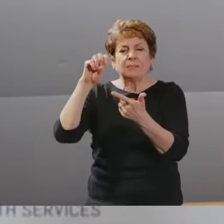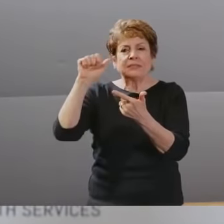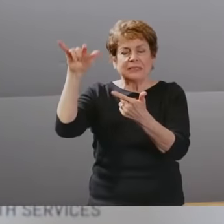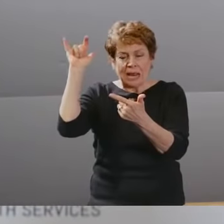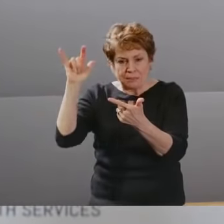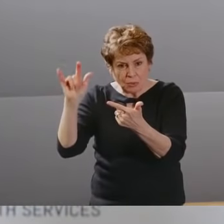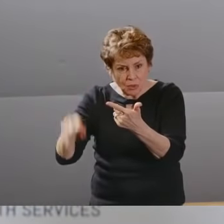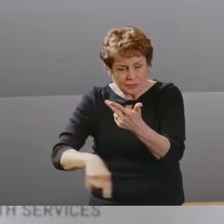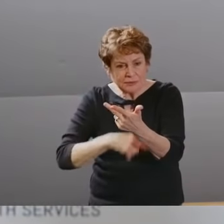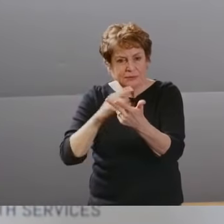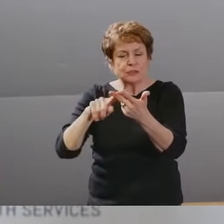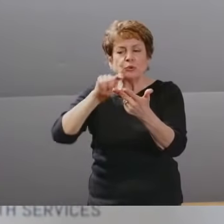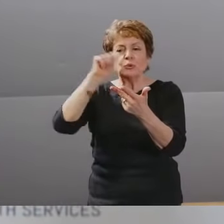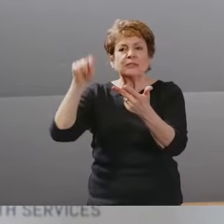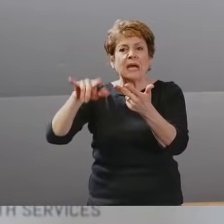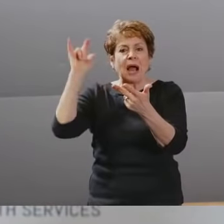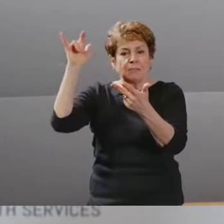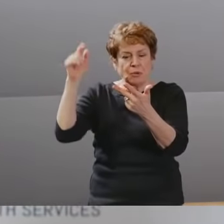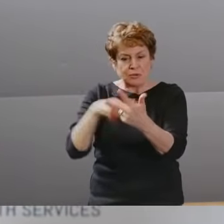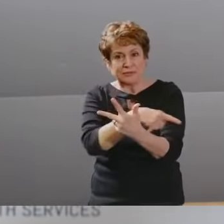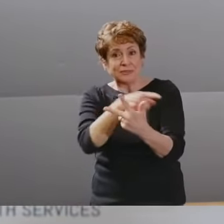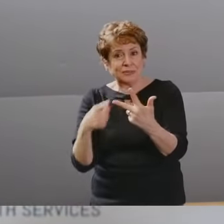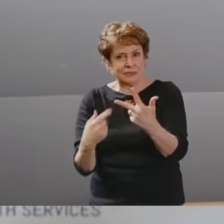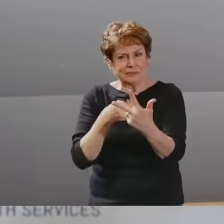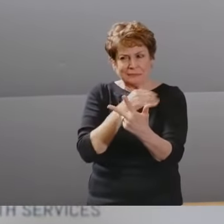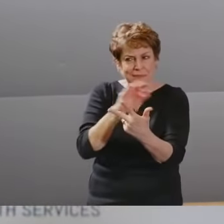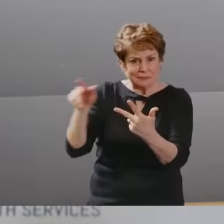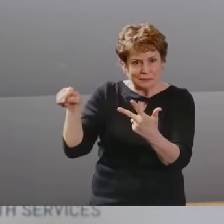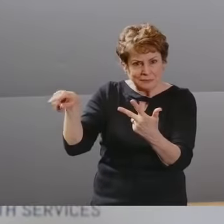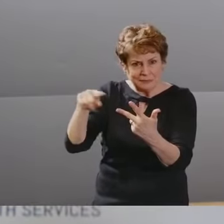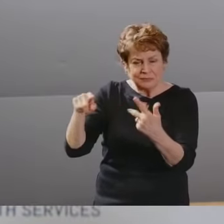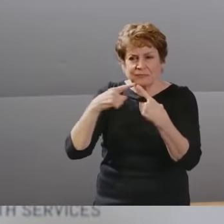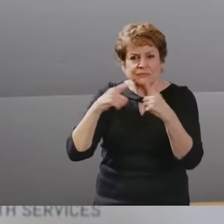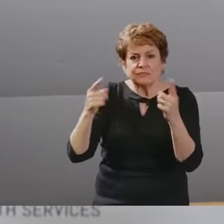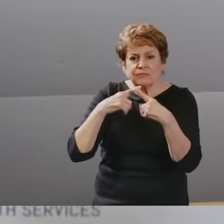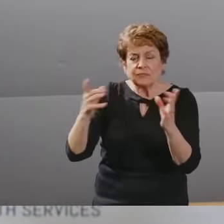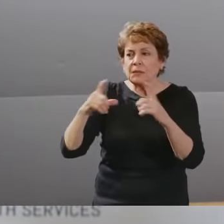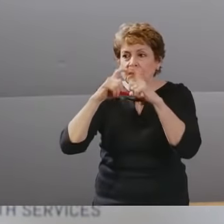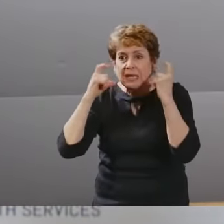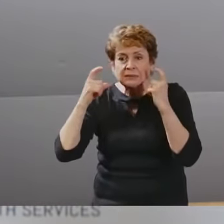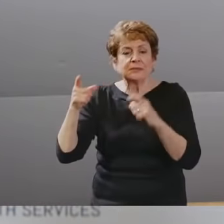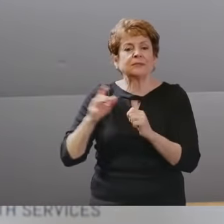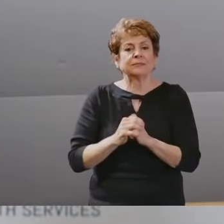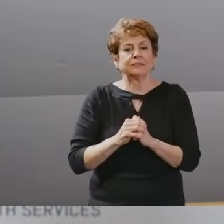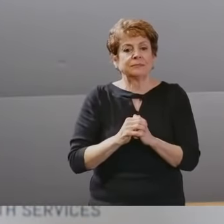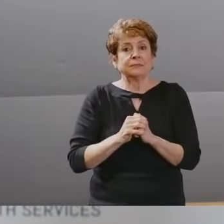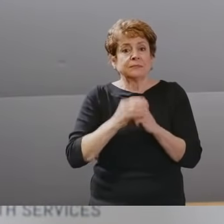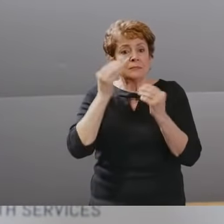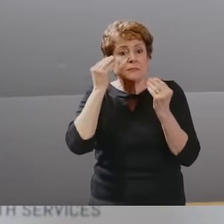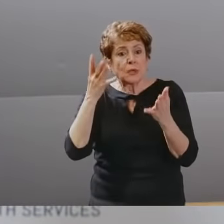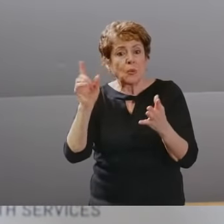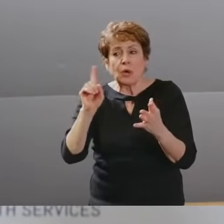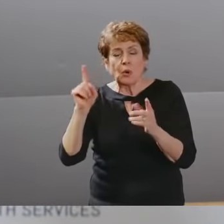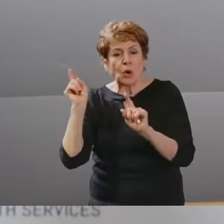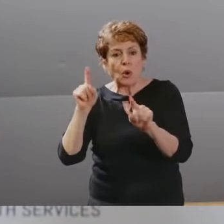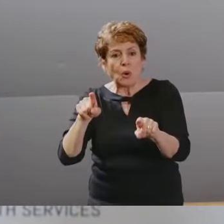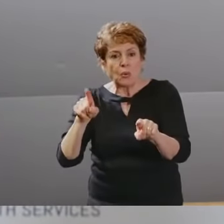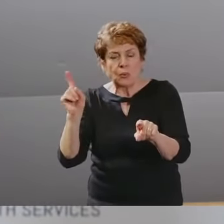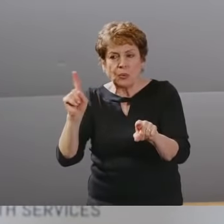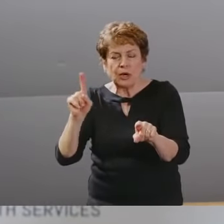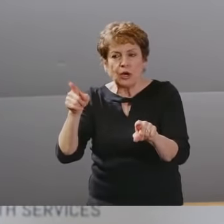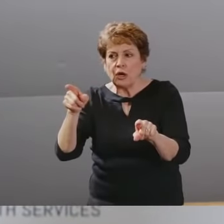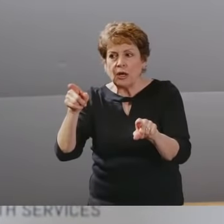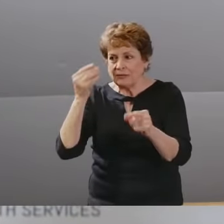messaging around the importance of wearing masks and information on where travelers can get tested. But we